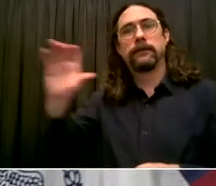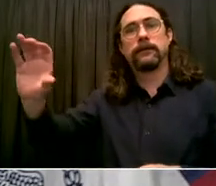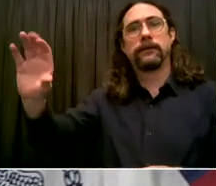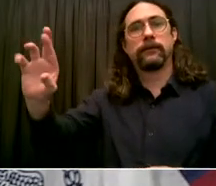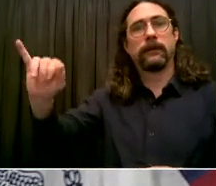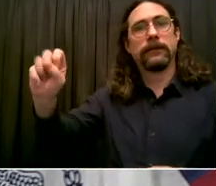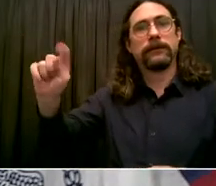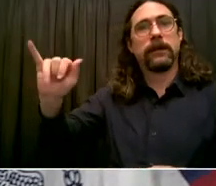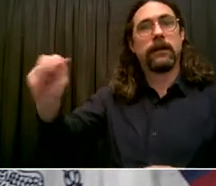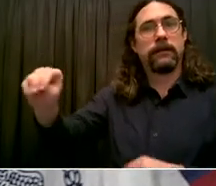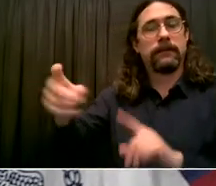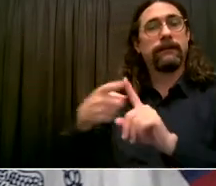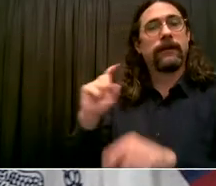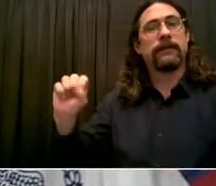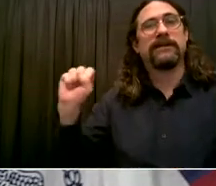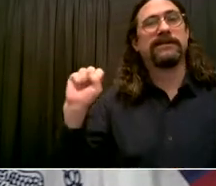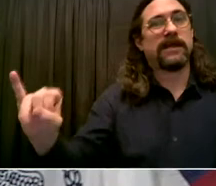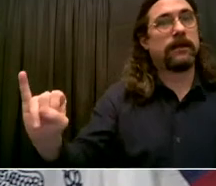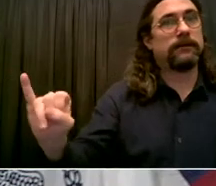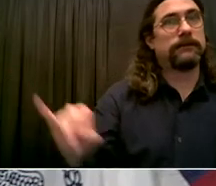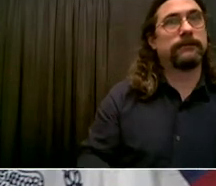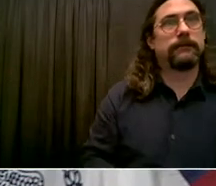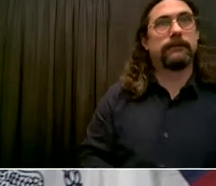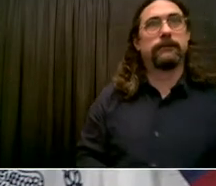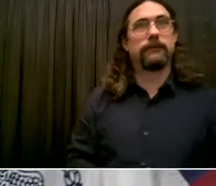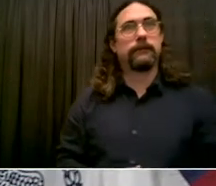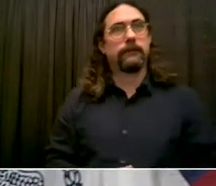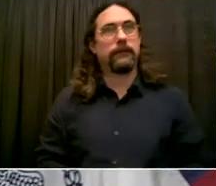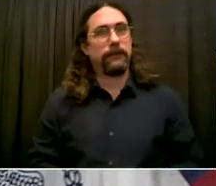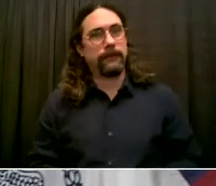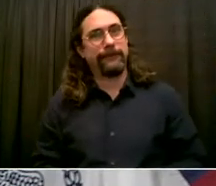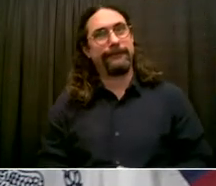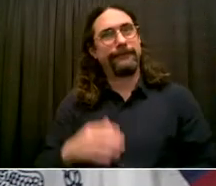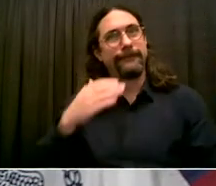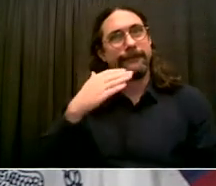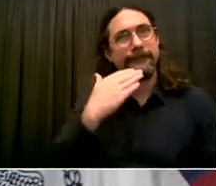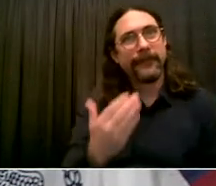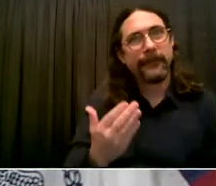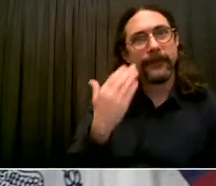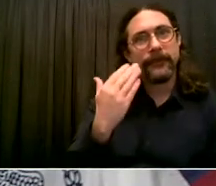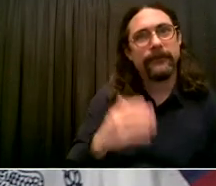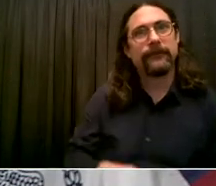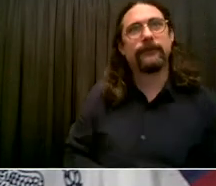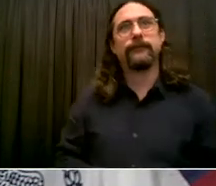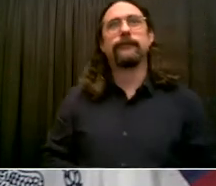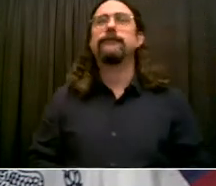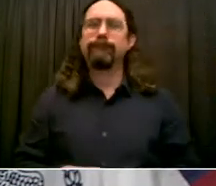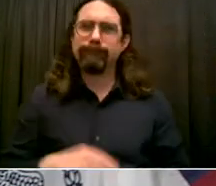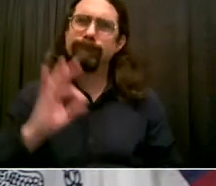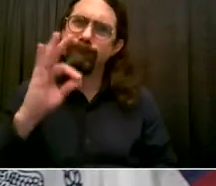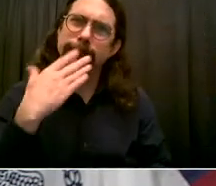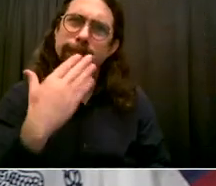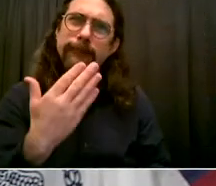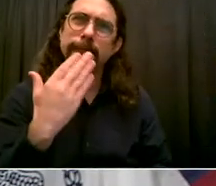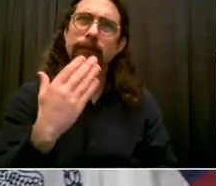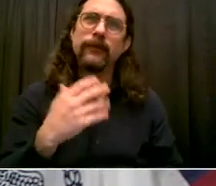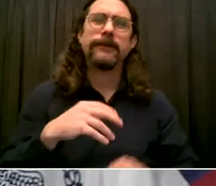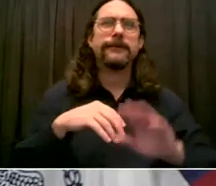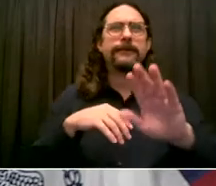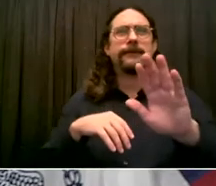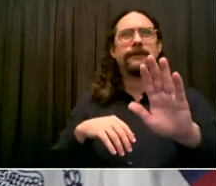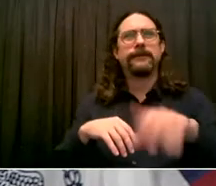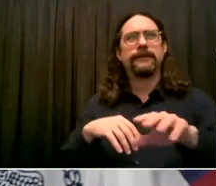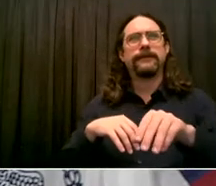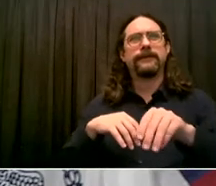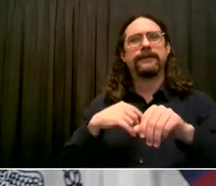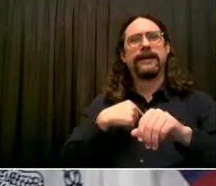So I'm happy to, and thank you for continuing to remind us that we had more work to do there. And we found the right site, and it will be open next